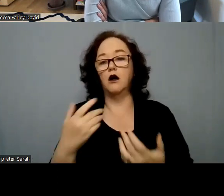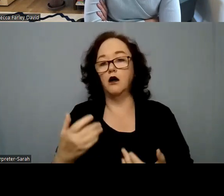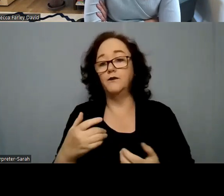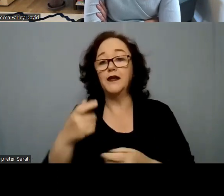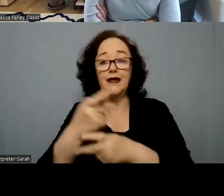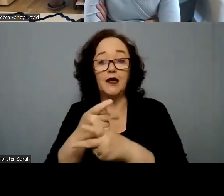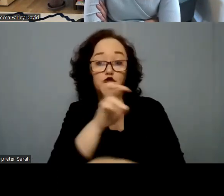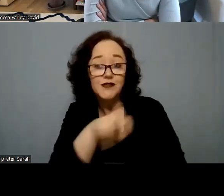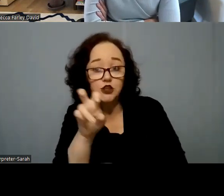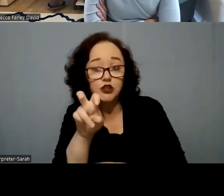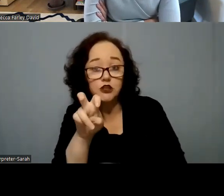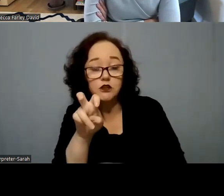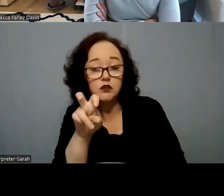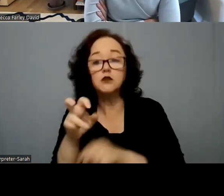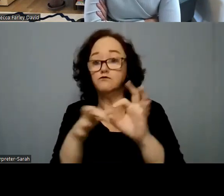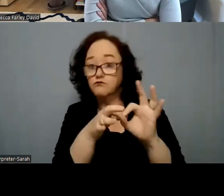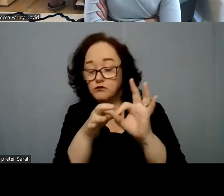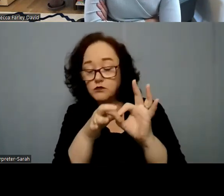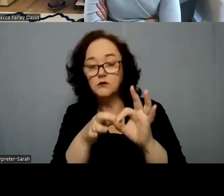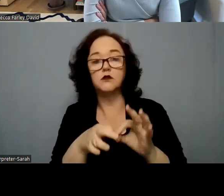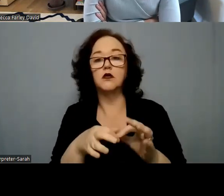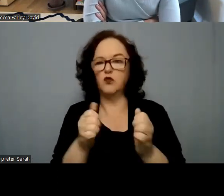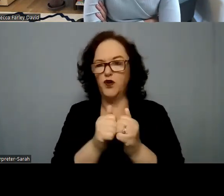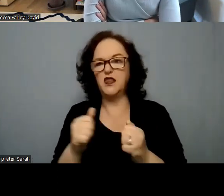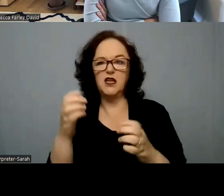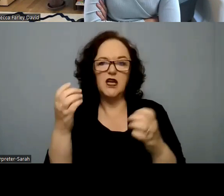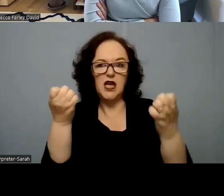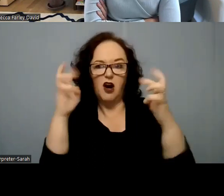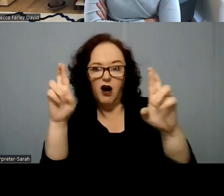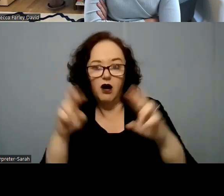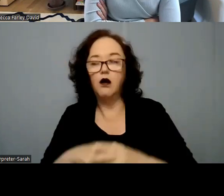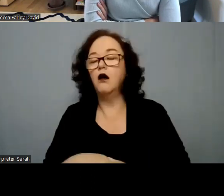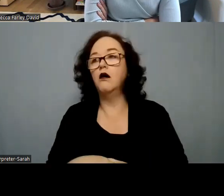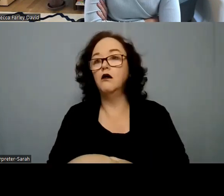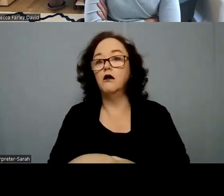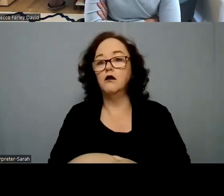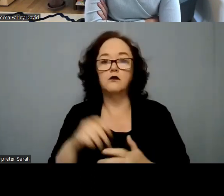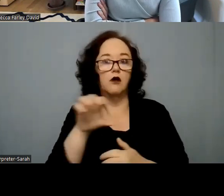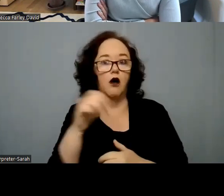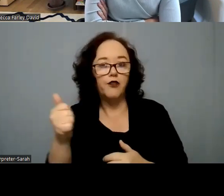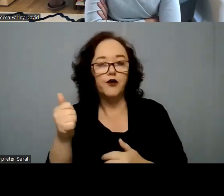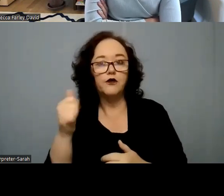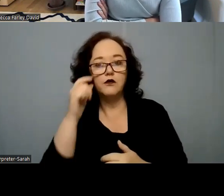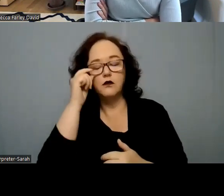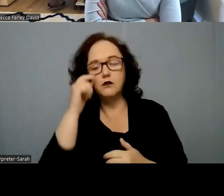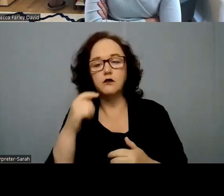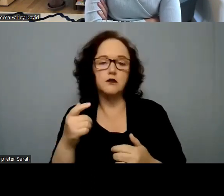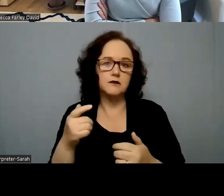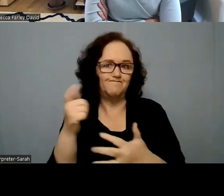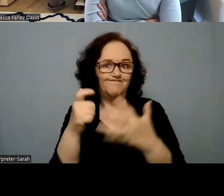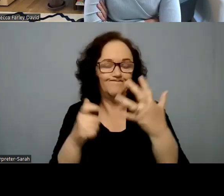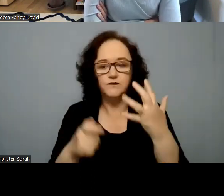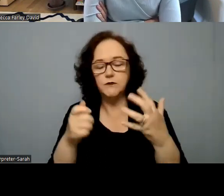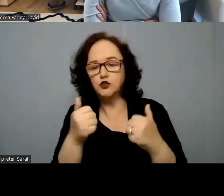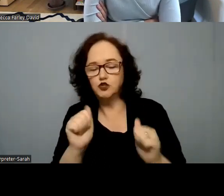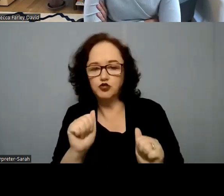happening between CCBHCs and emergency departments, and many other initiatives designed to help make sure that during